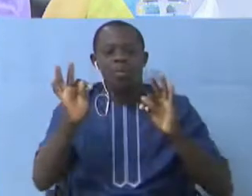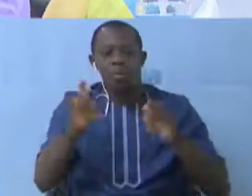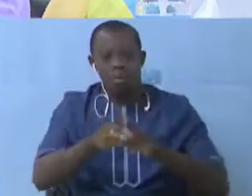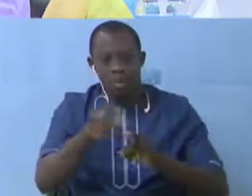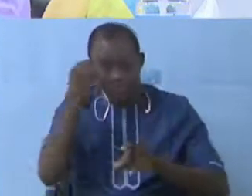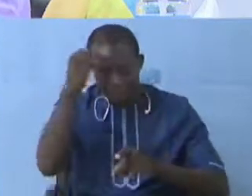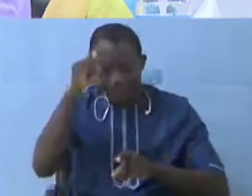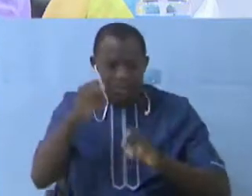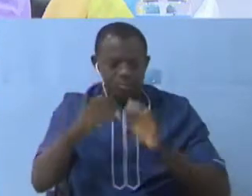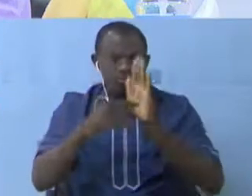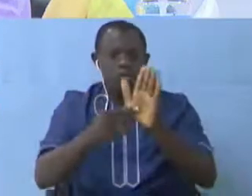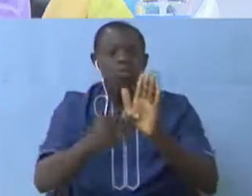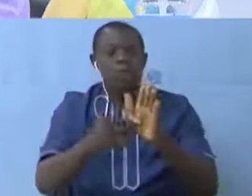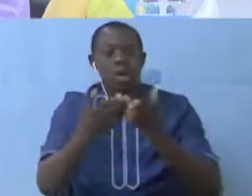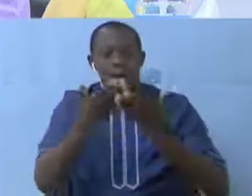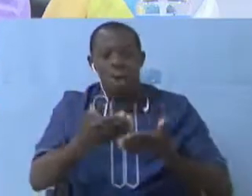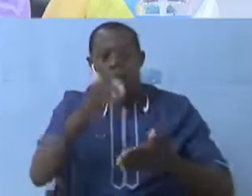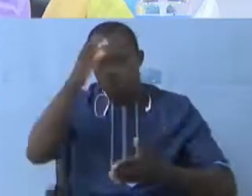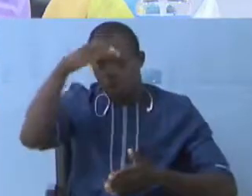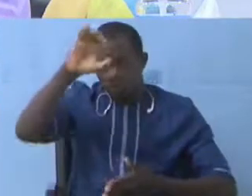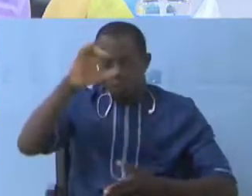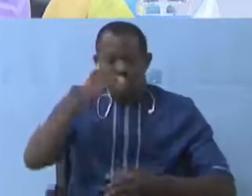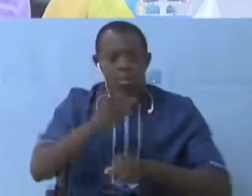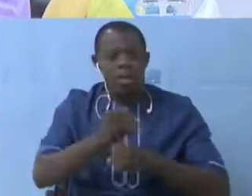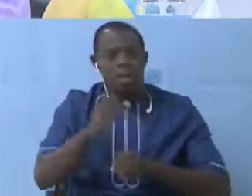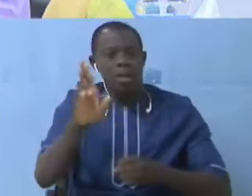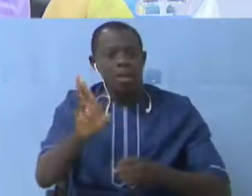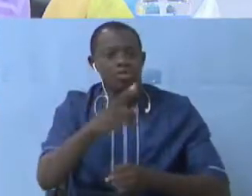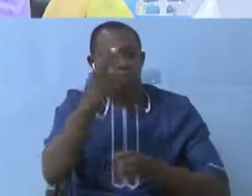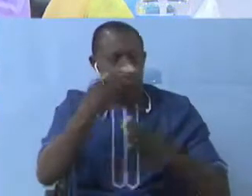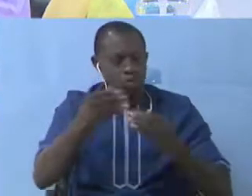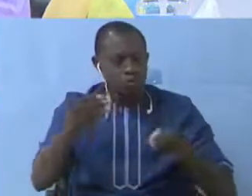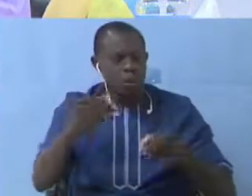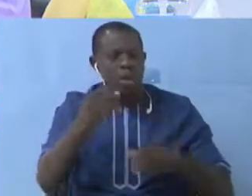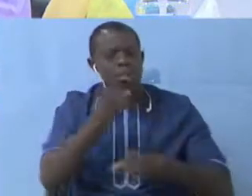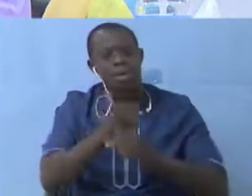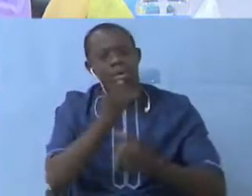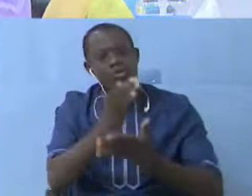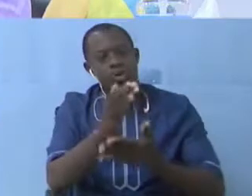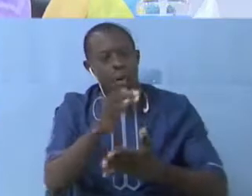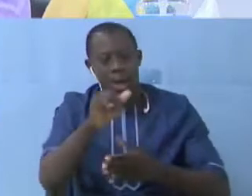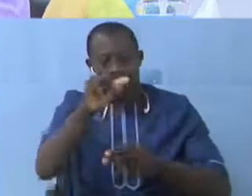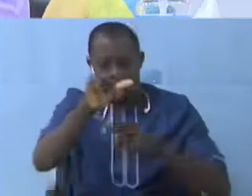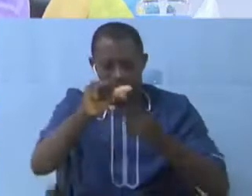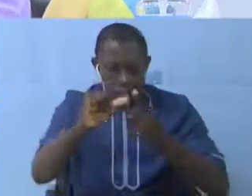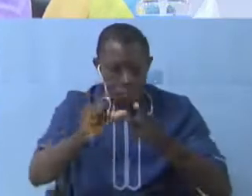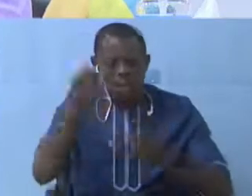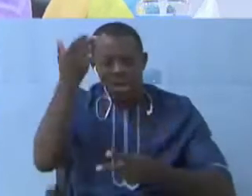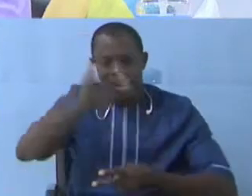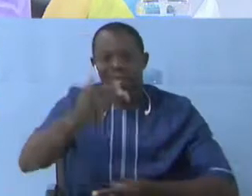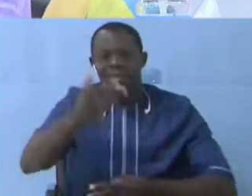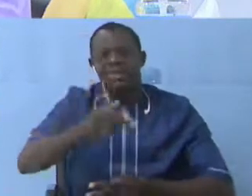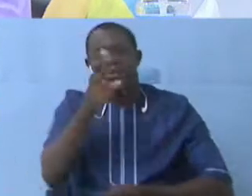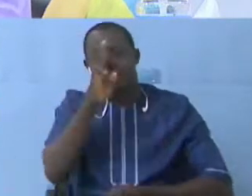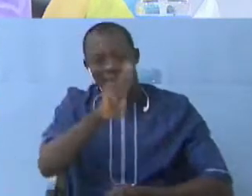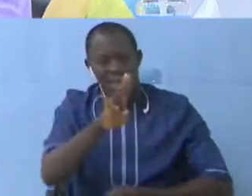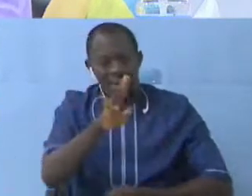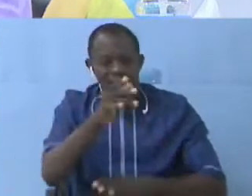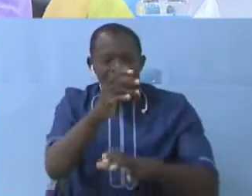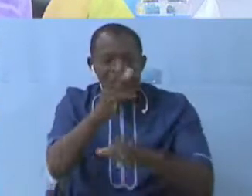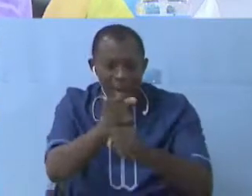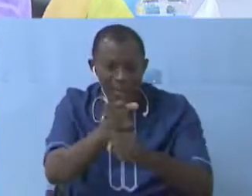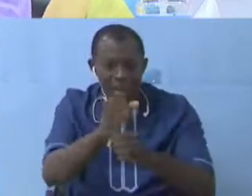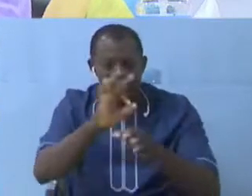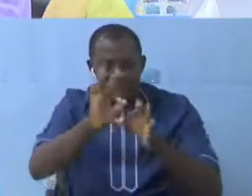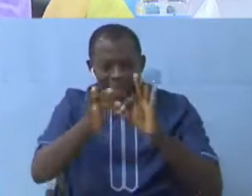commission, through a resolution, agreed for Article 19 to provide technical assistance. Pour nag li nga xam ne mooy commission bi seen